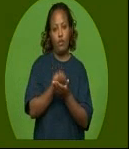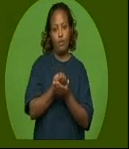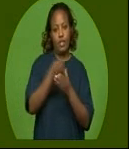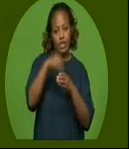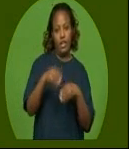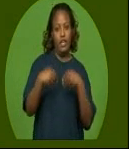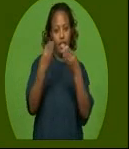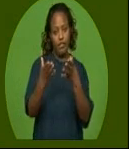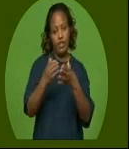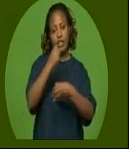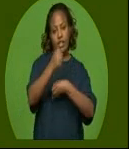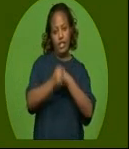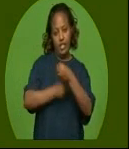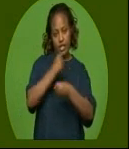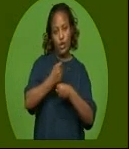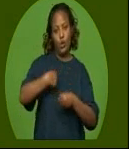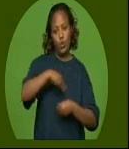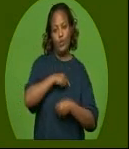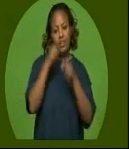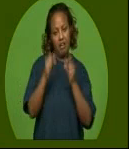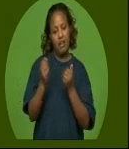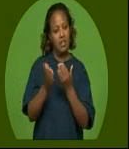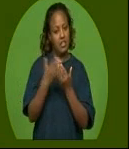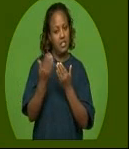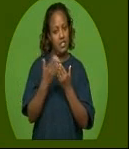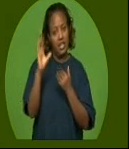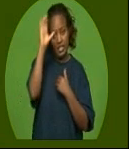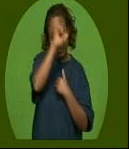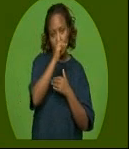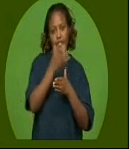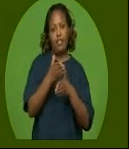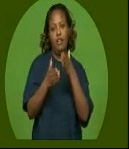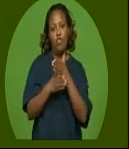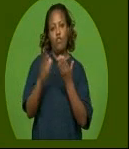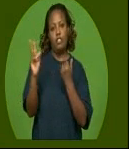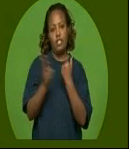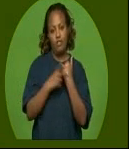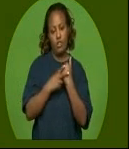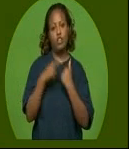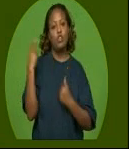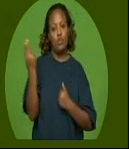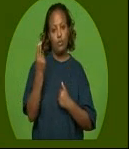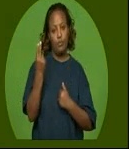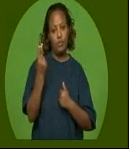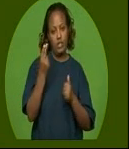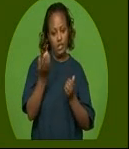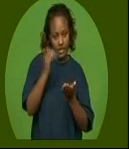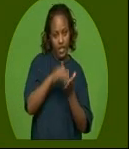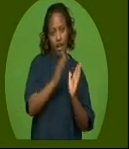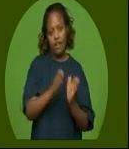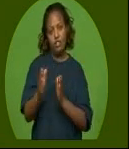the economy in a given year, we can easily estimate the level of savings